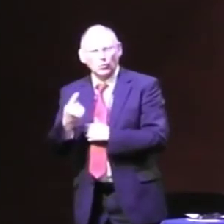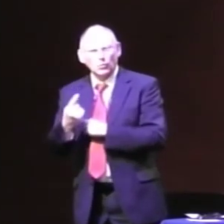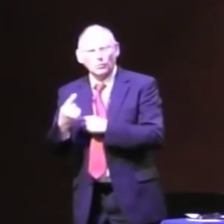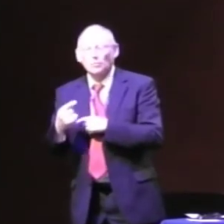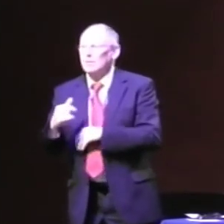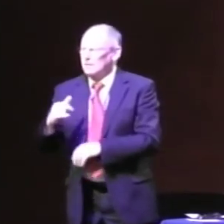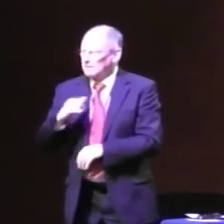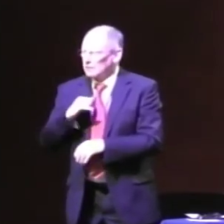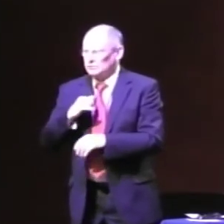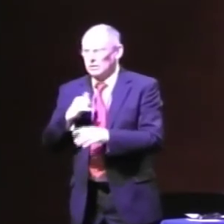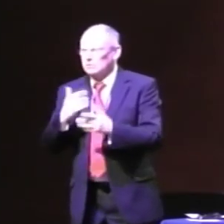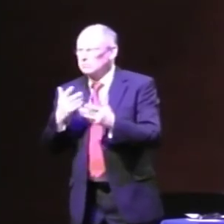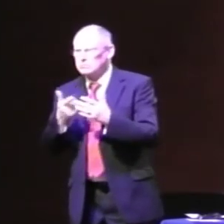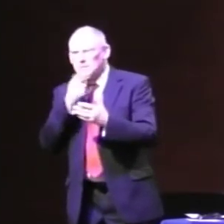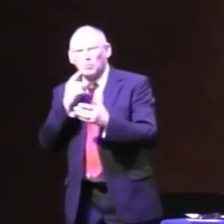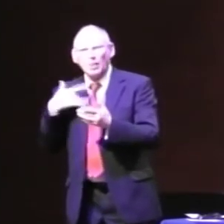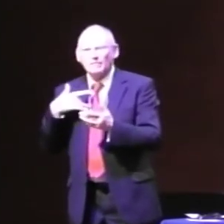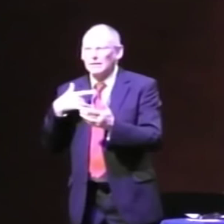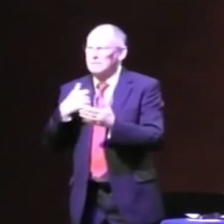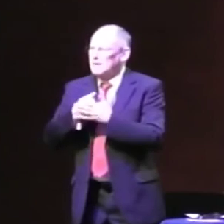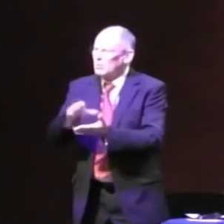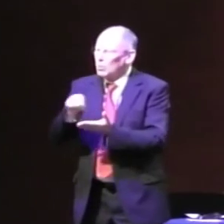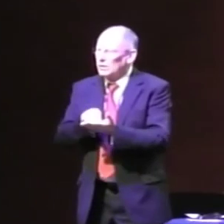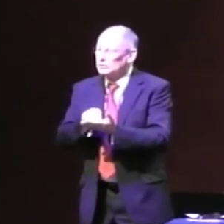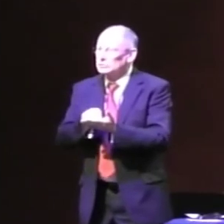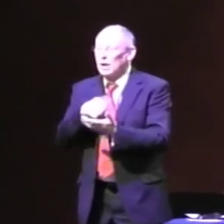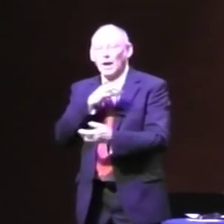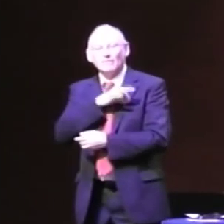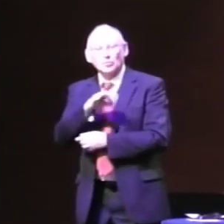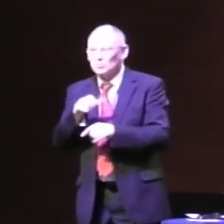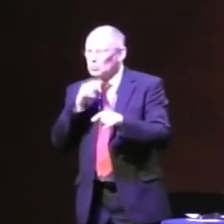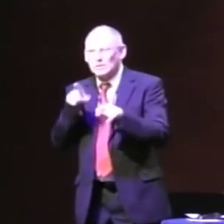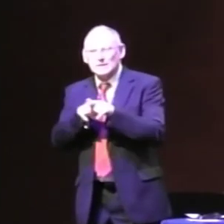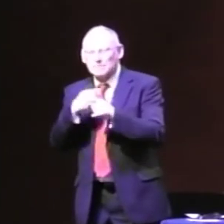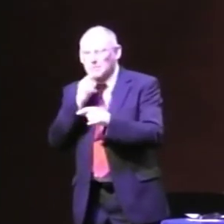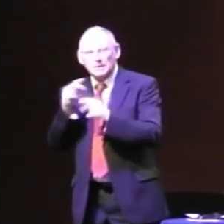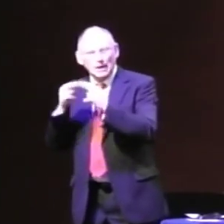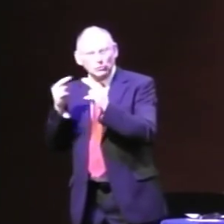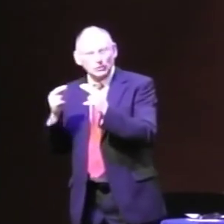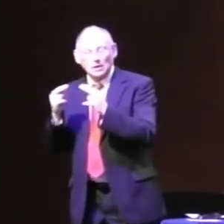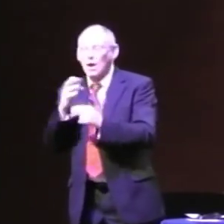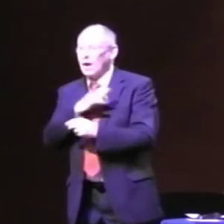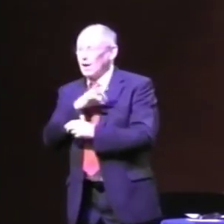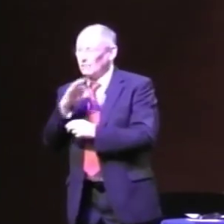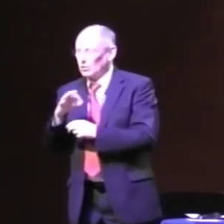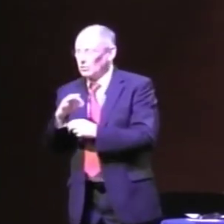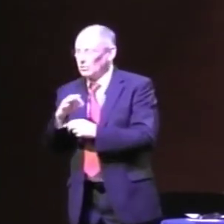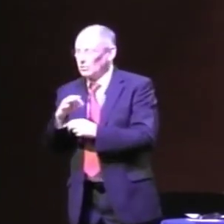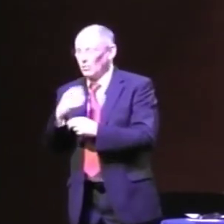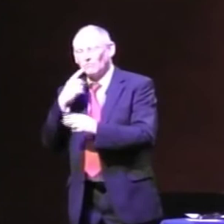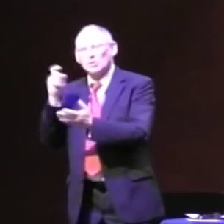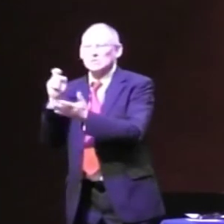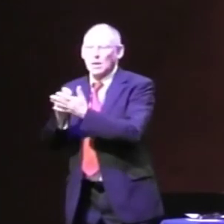living on minimum wage? Affordable is not the same as public housing. These affordable homes are often for sale, not for